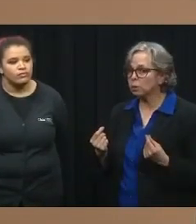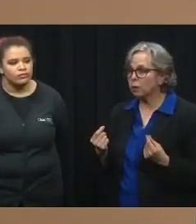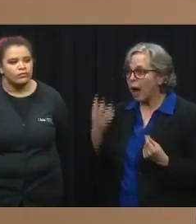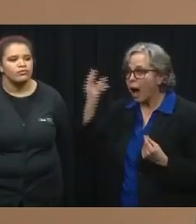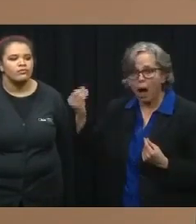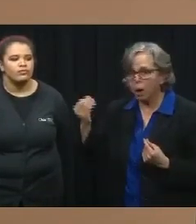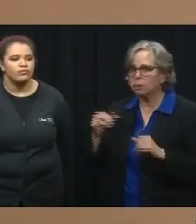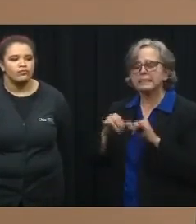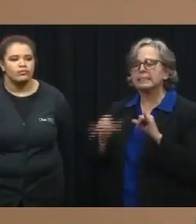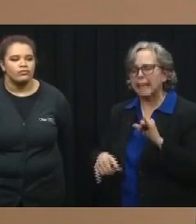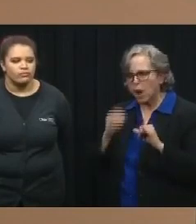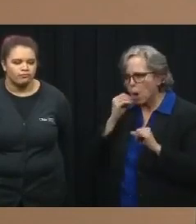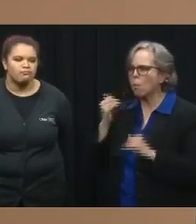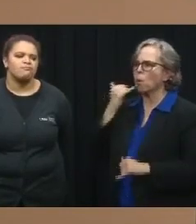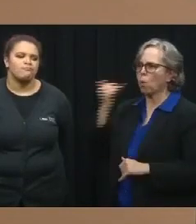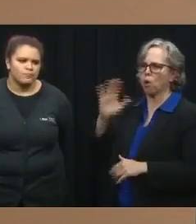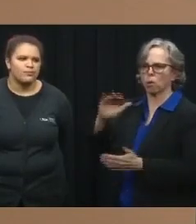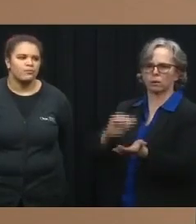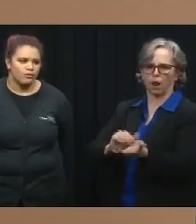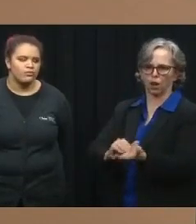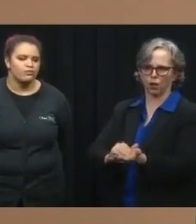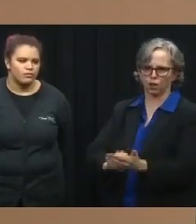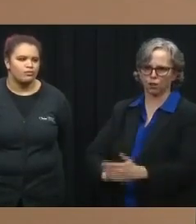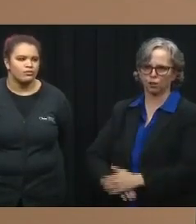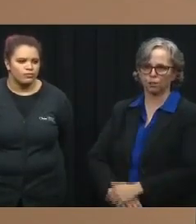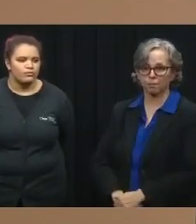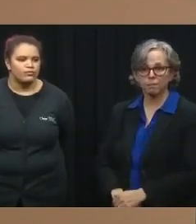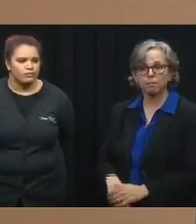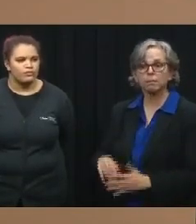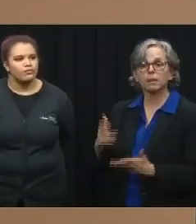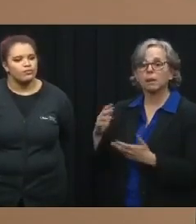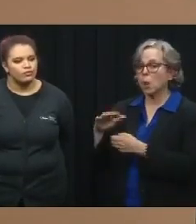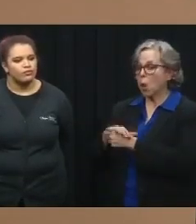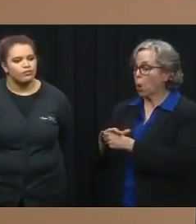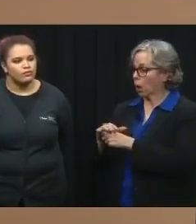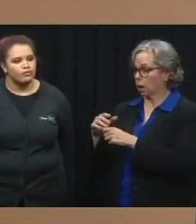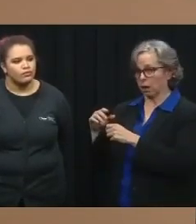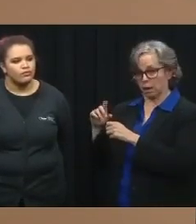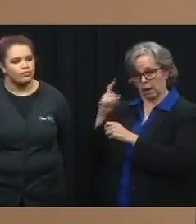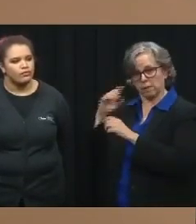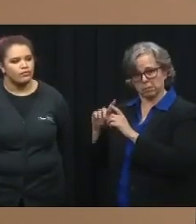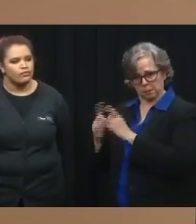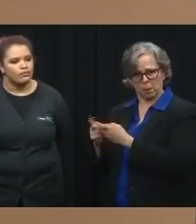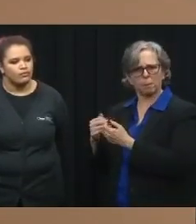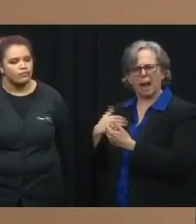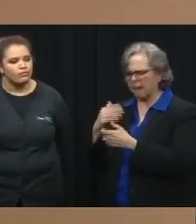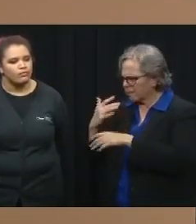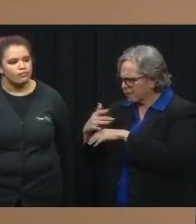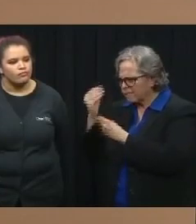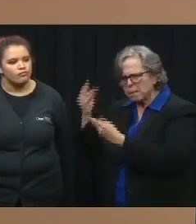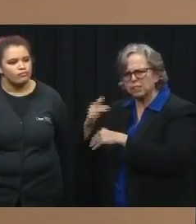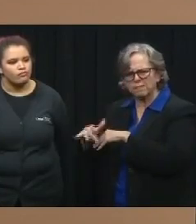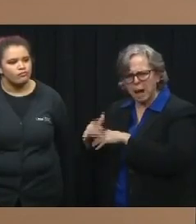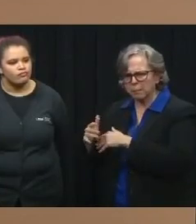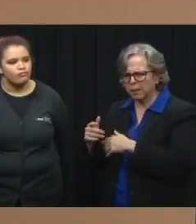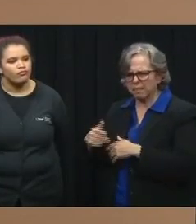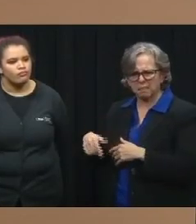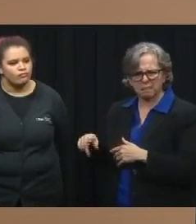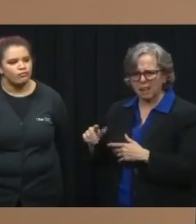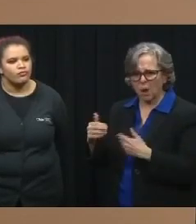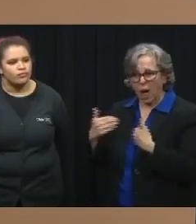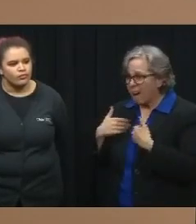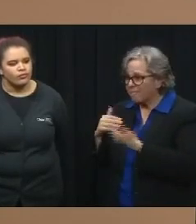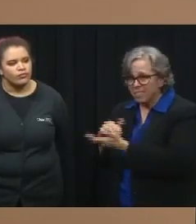And we do have also, our local health departments have resources out there. There are folks who don't have a physician. We